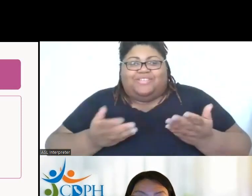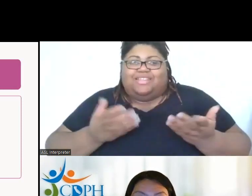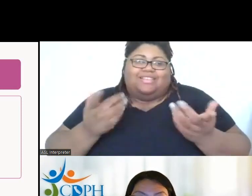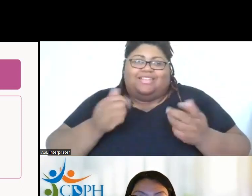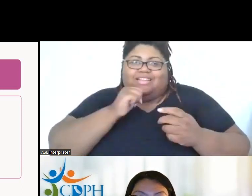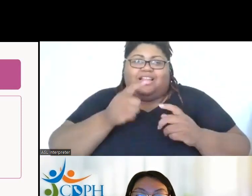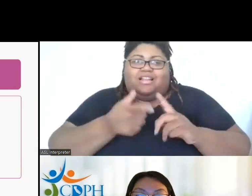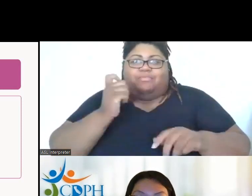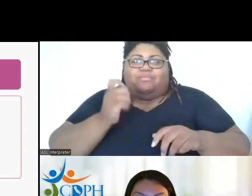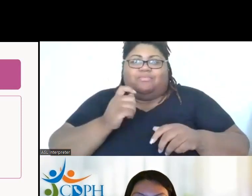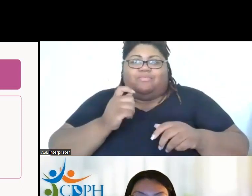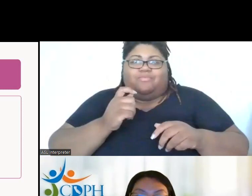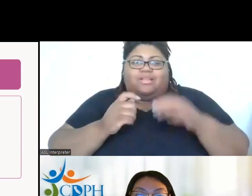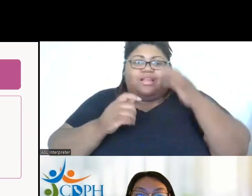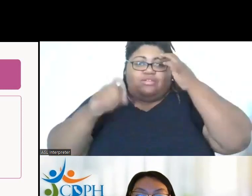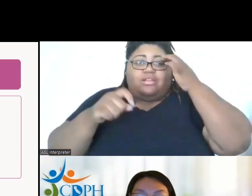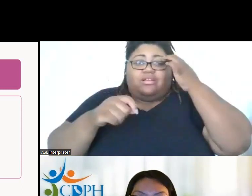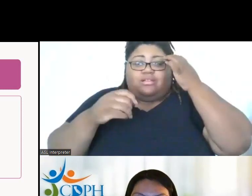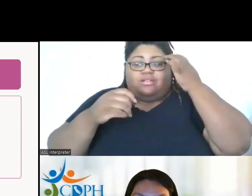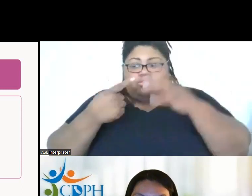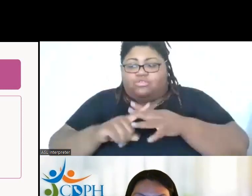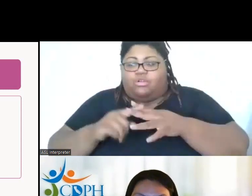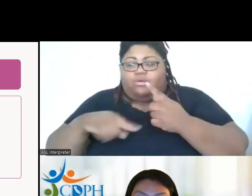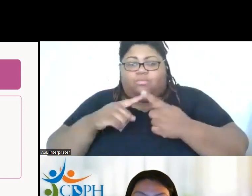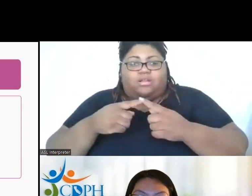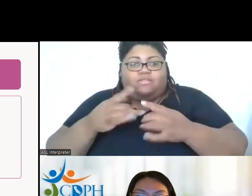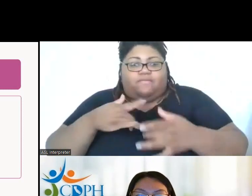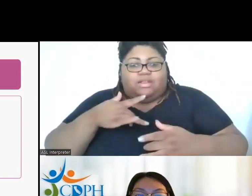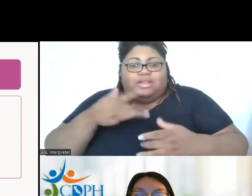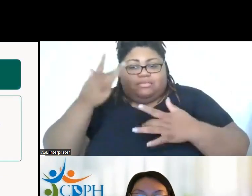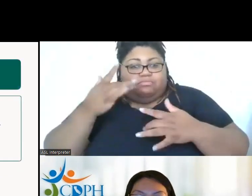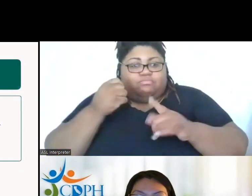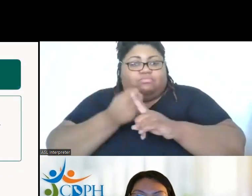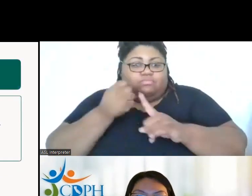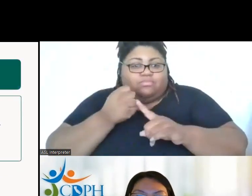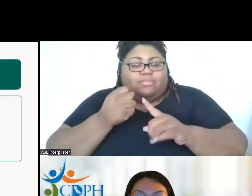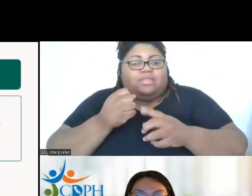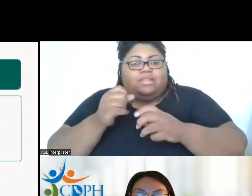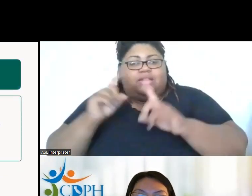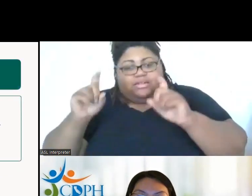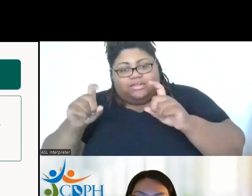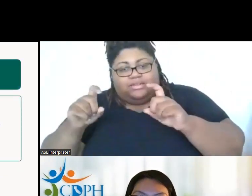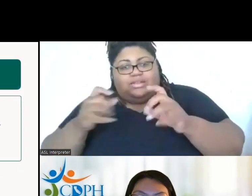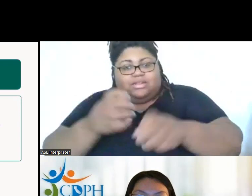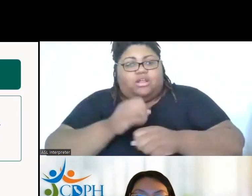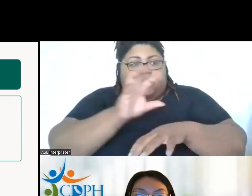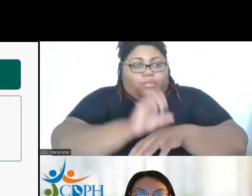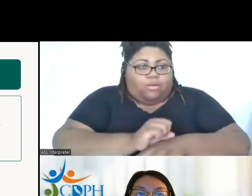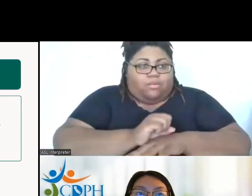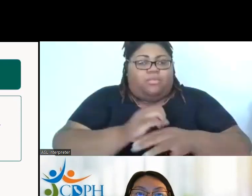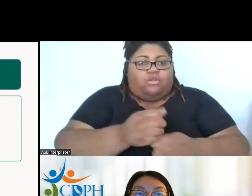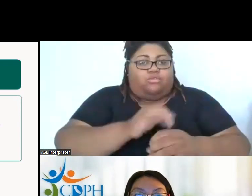feeling symptoms. Get tested, seek an appointment, and pick up your medication or have it mailed to